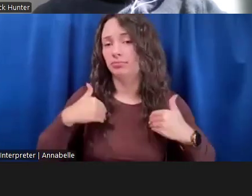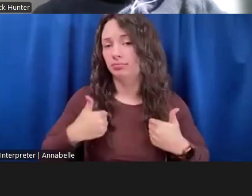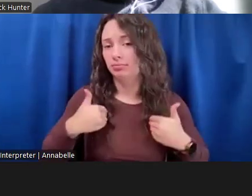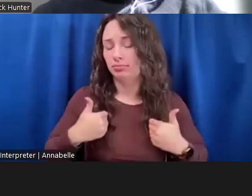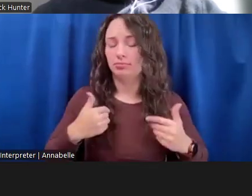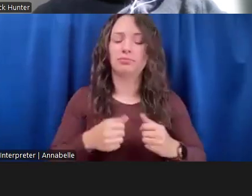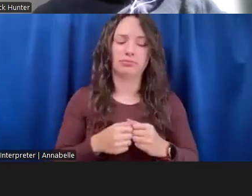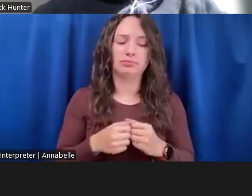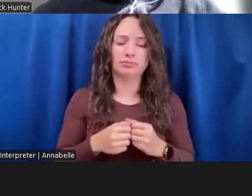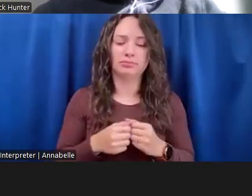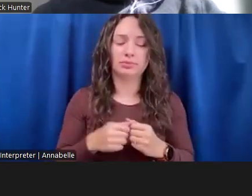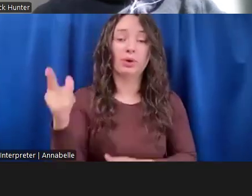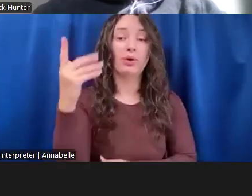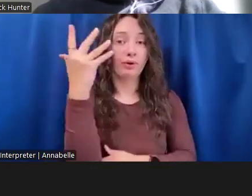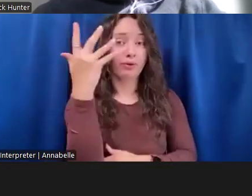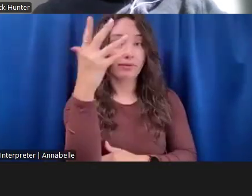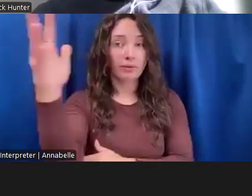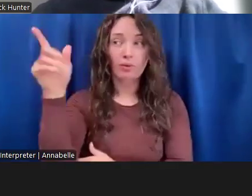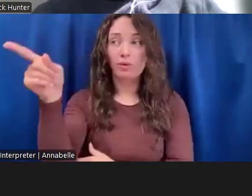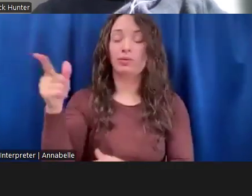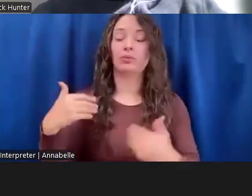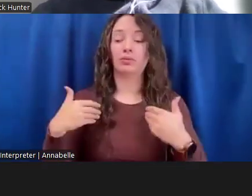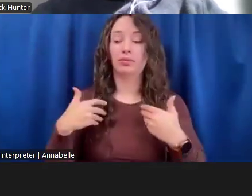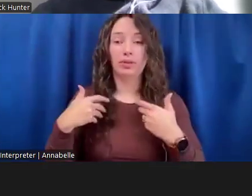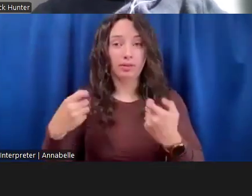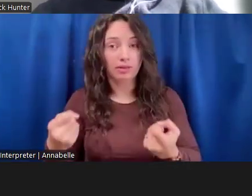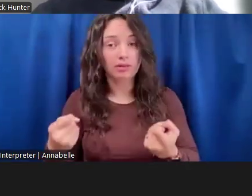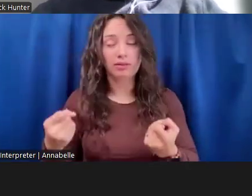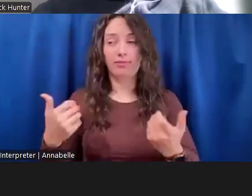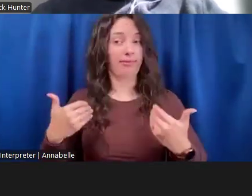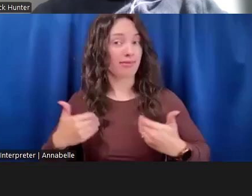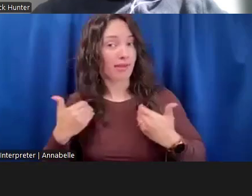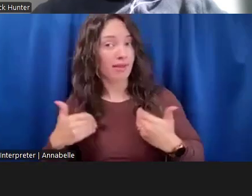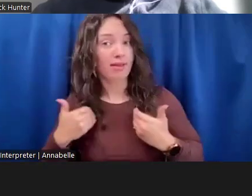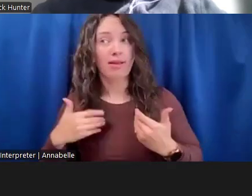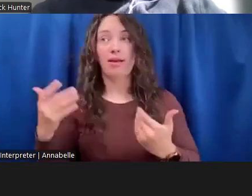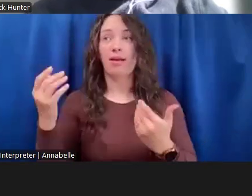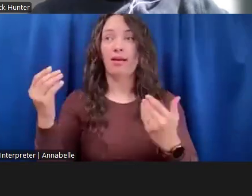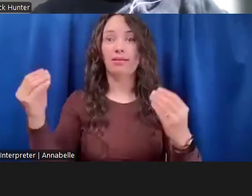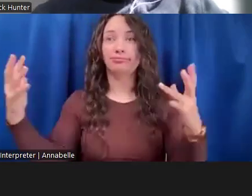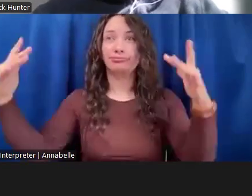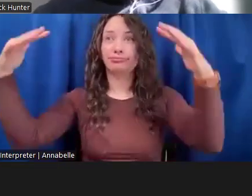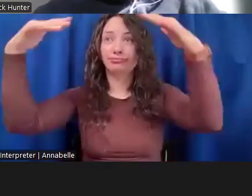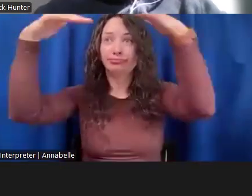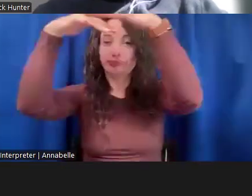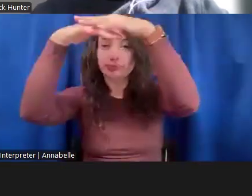are young, vigorous, and closed canopy and no structure.